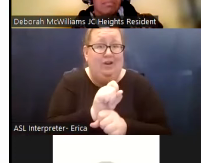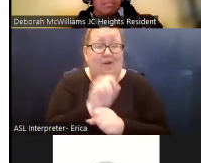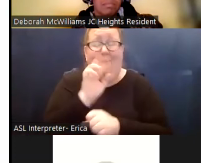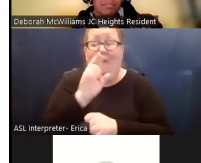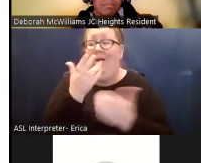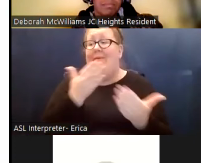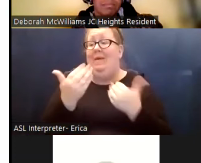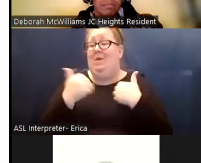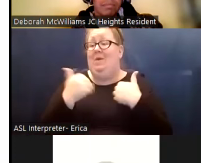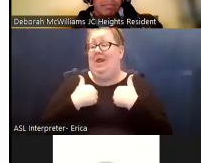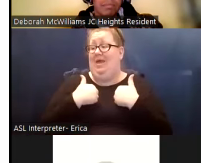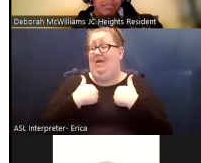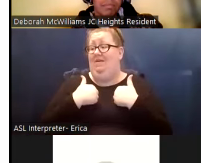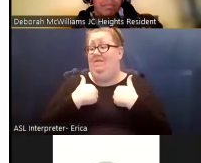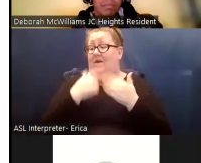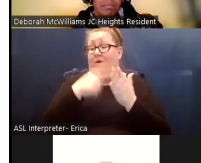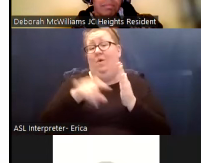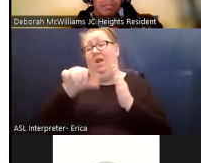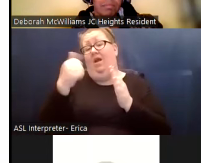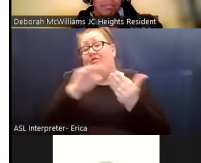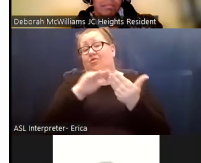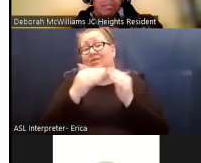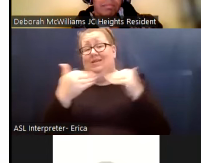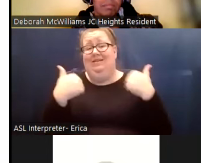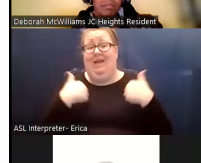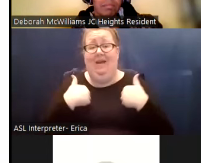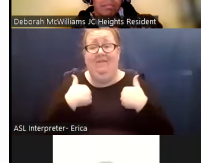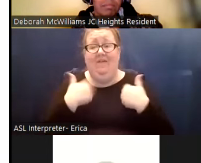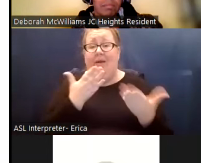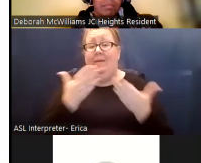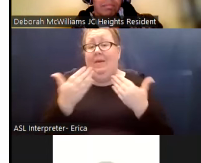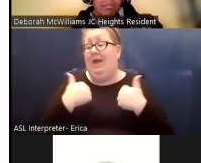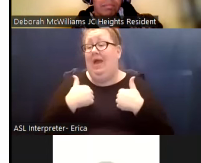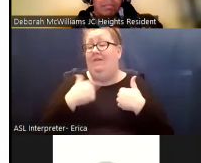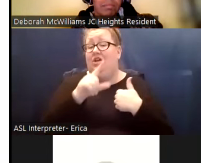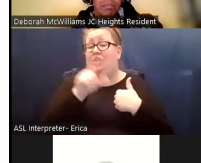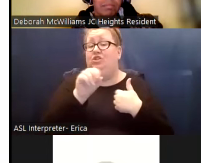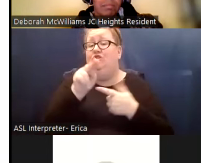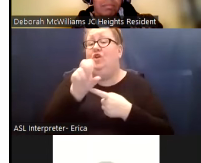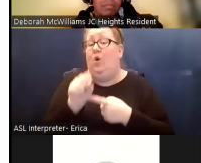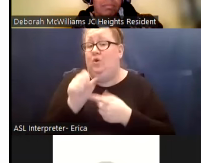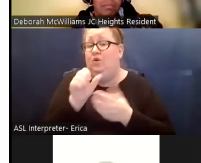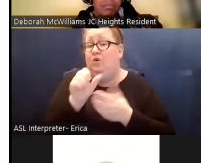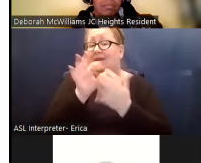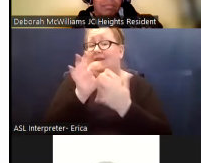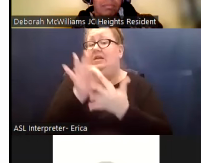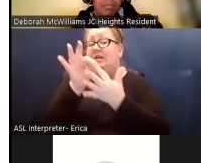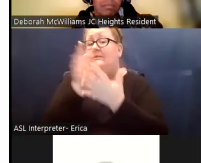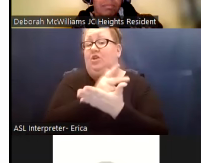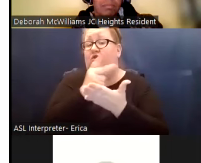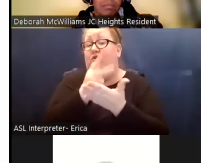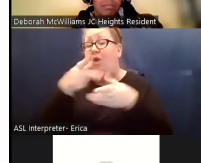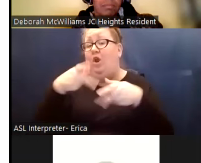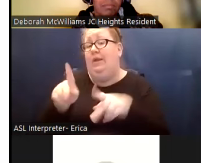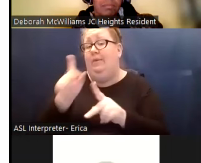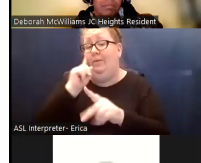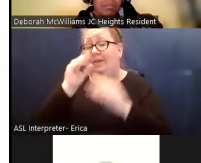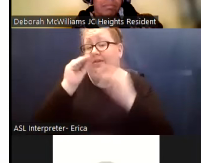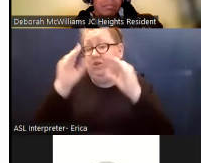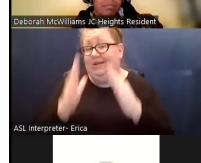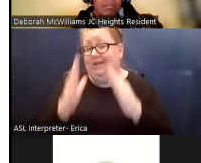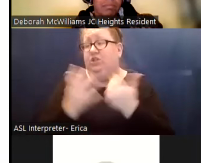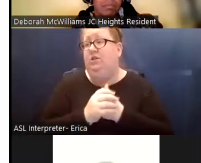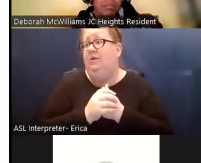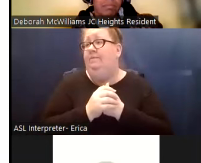maybe we could have what the other cities have. Maybe we could have zones with special parking permits for teachers.